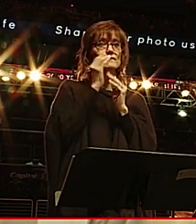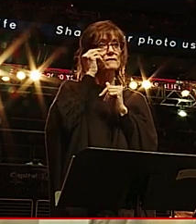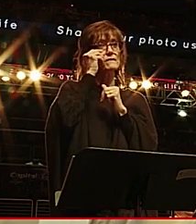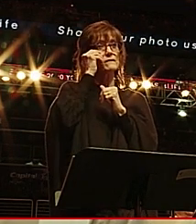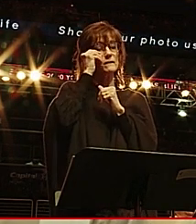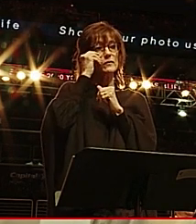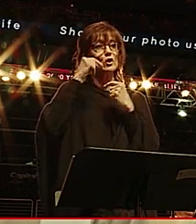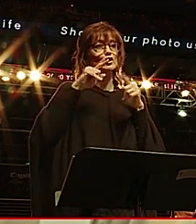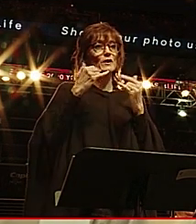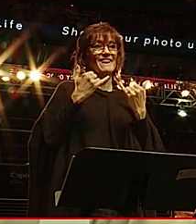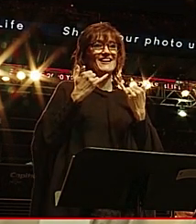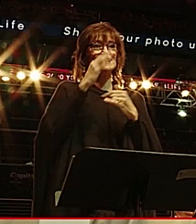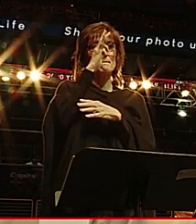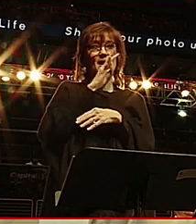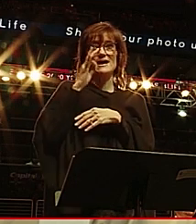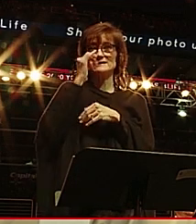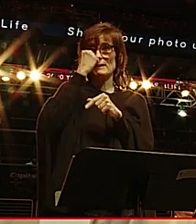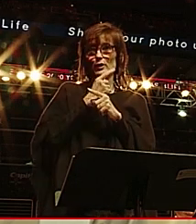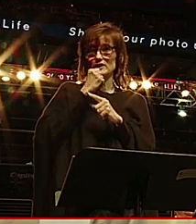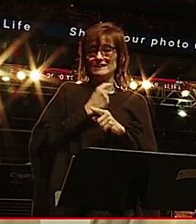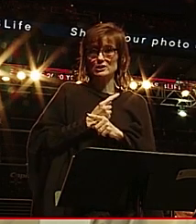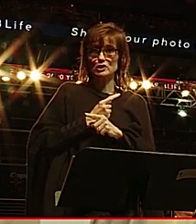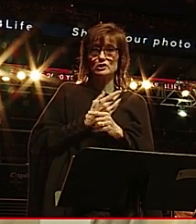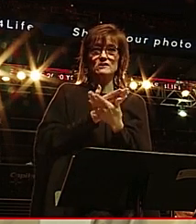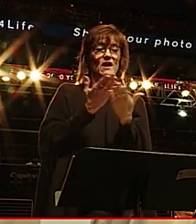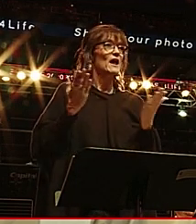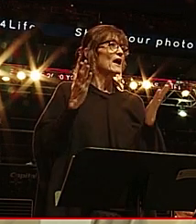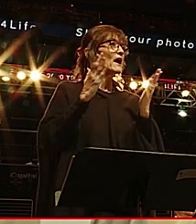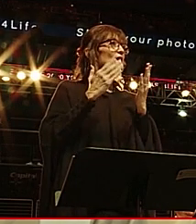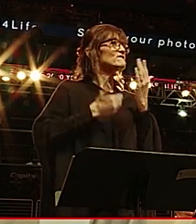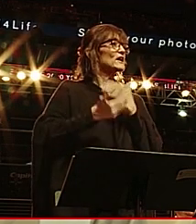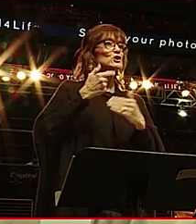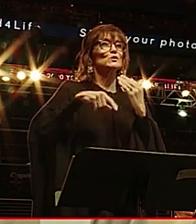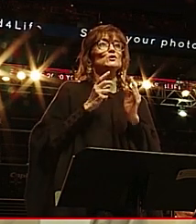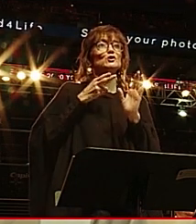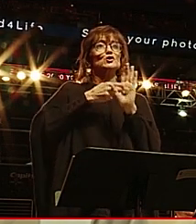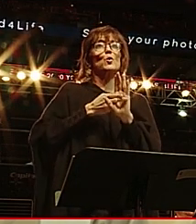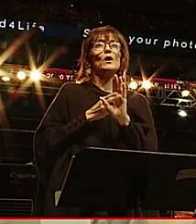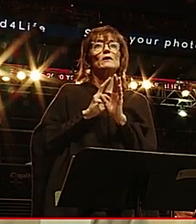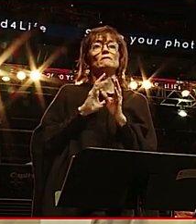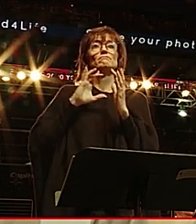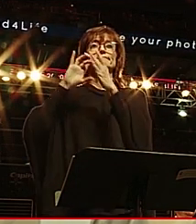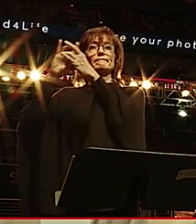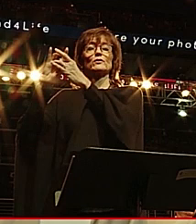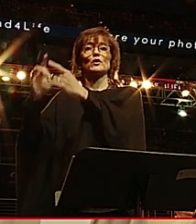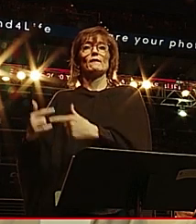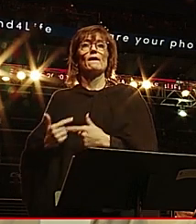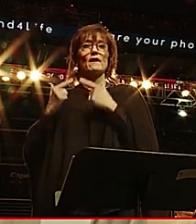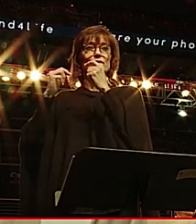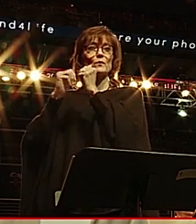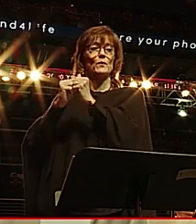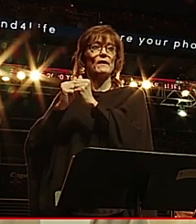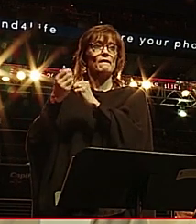In this Mass, brothers and sisters, I invite you to join your life to the life of Christ in the sacrifice on the altar,